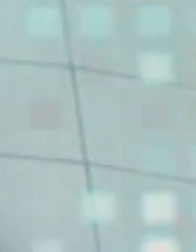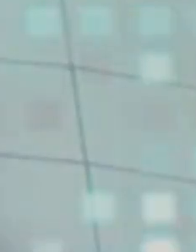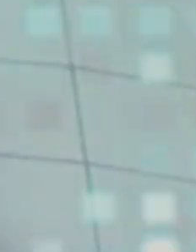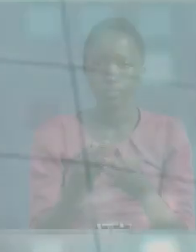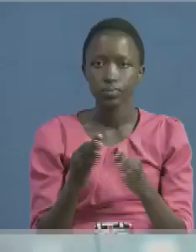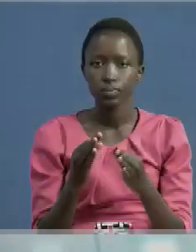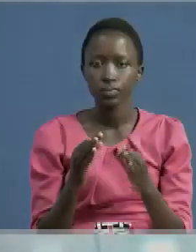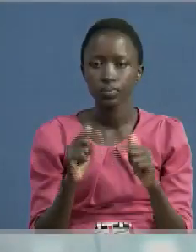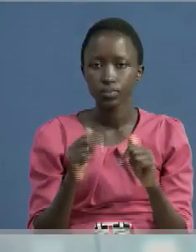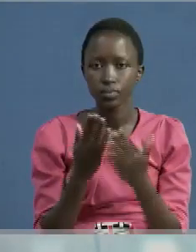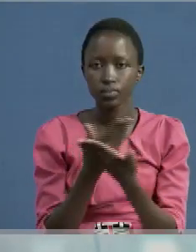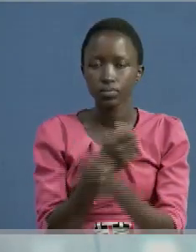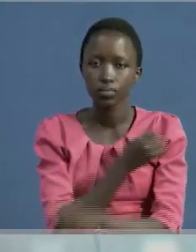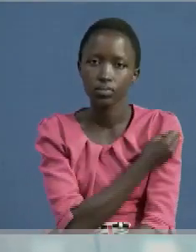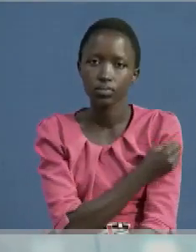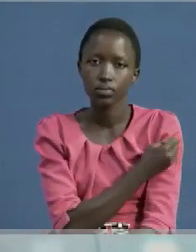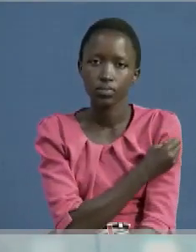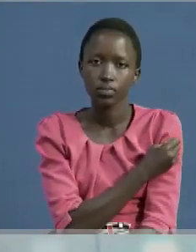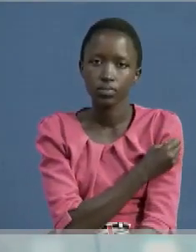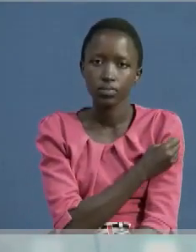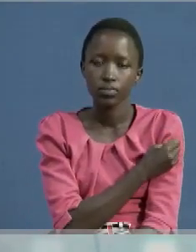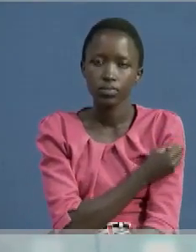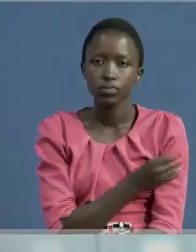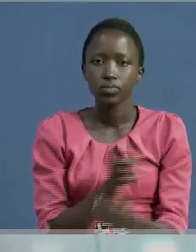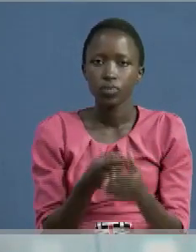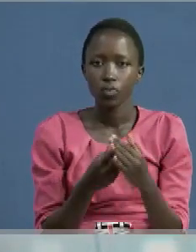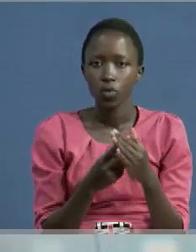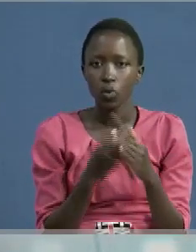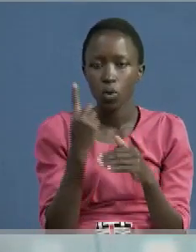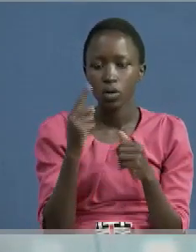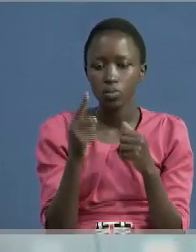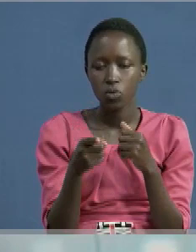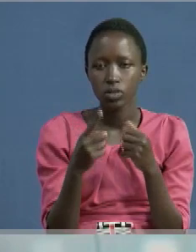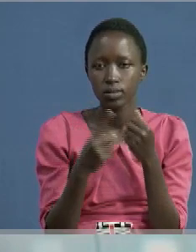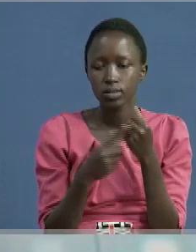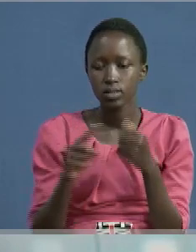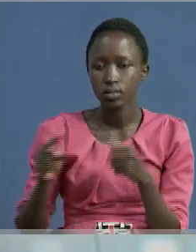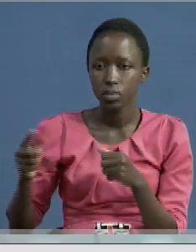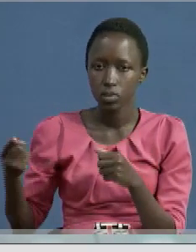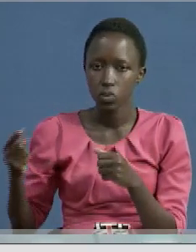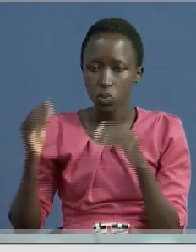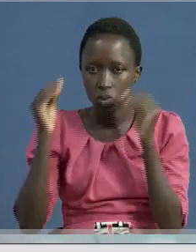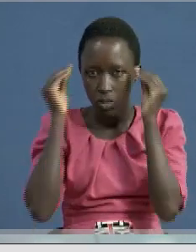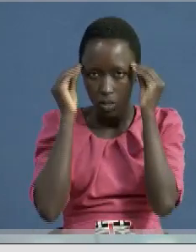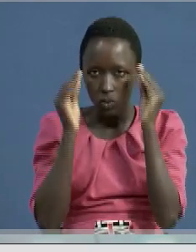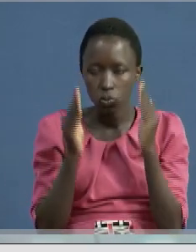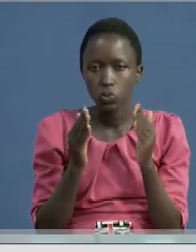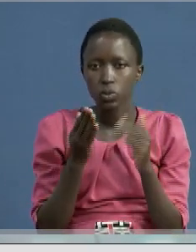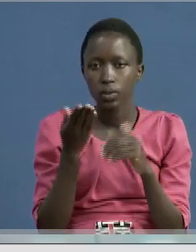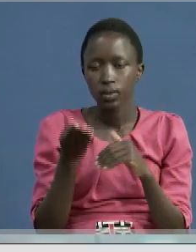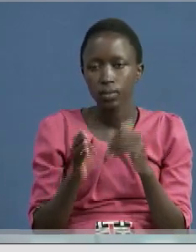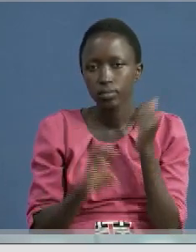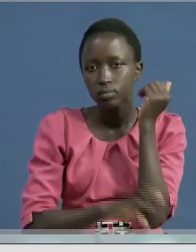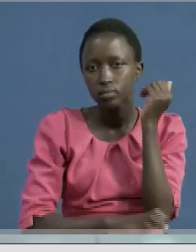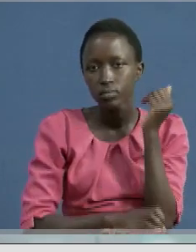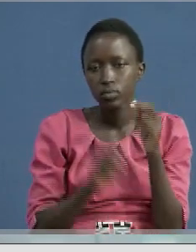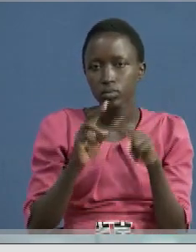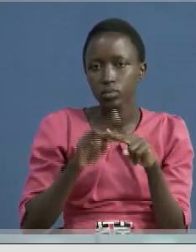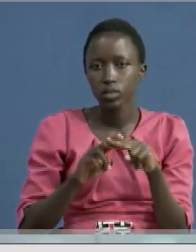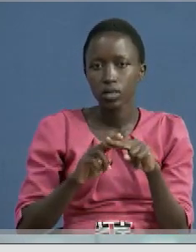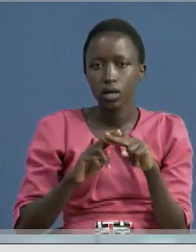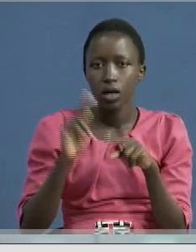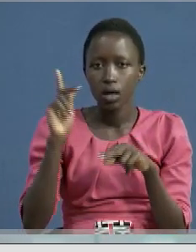Our sign interpreter tonight is Janet Nyaboke. A total of 1.6 million candidates across the nation sat for their